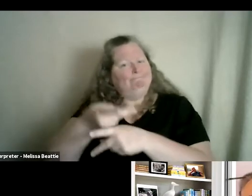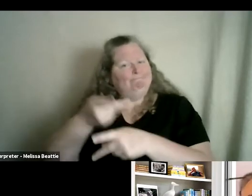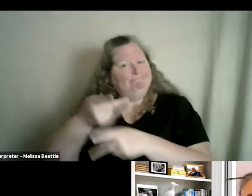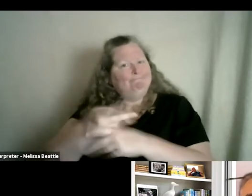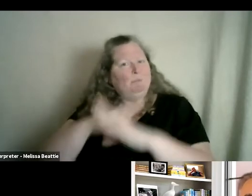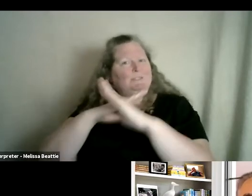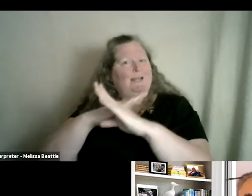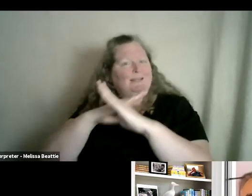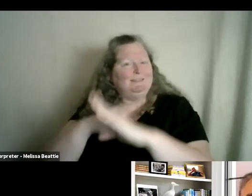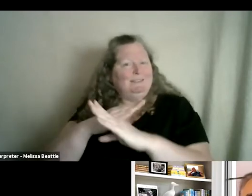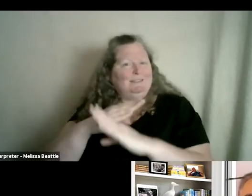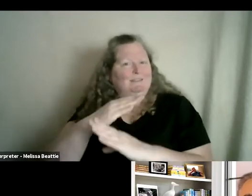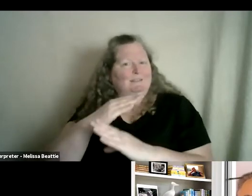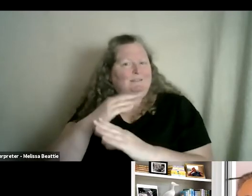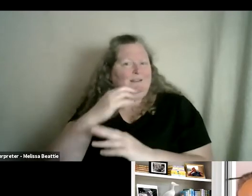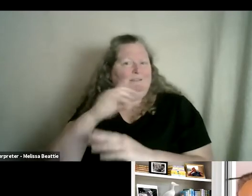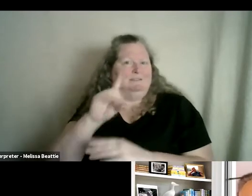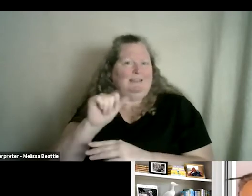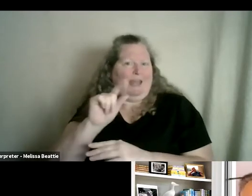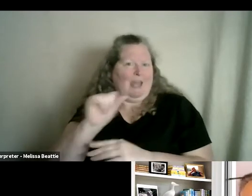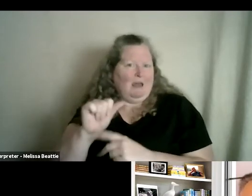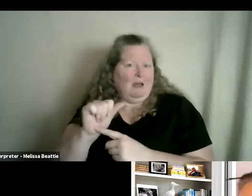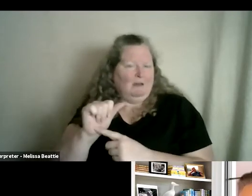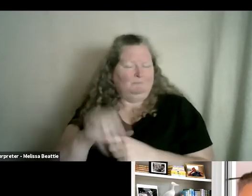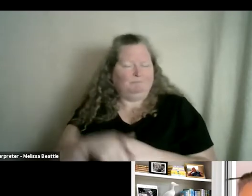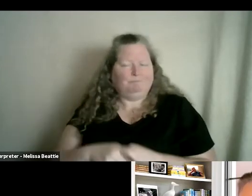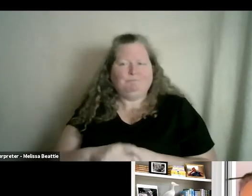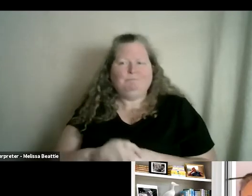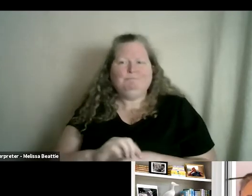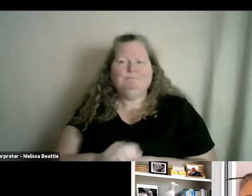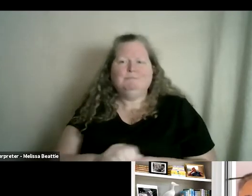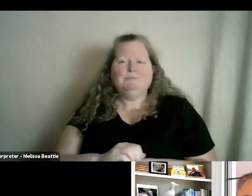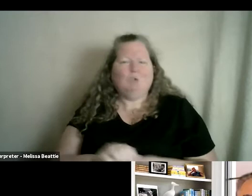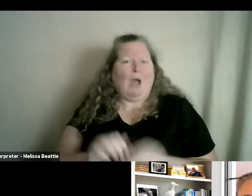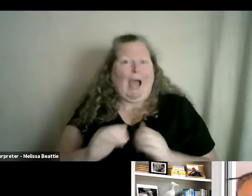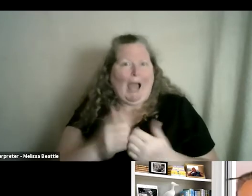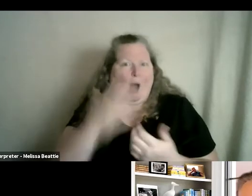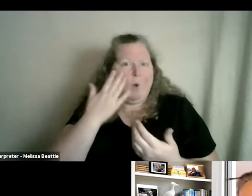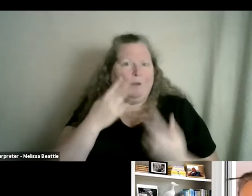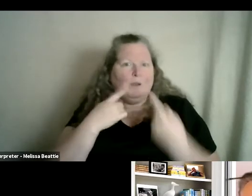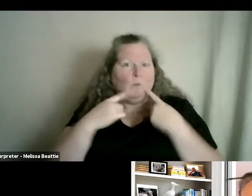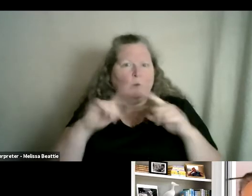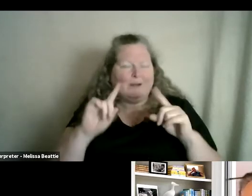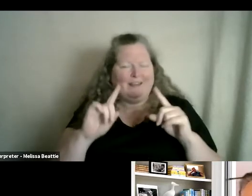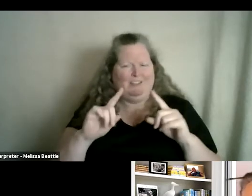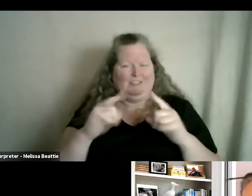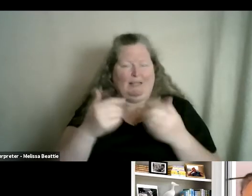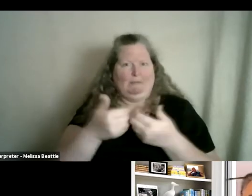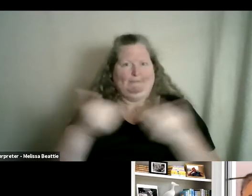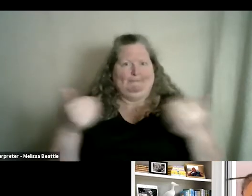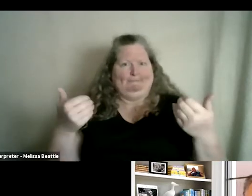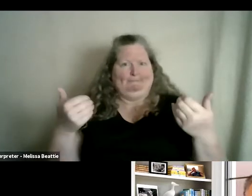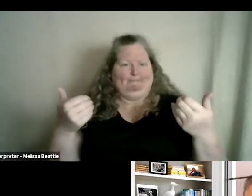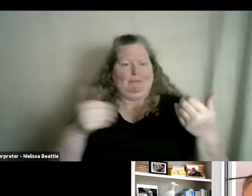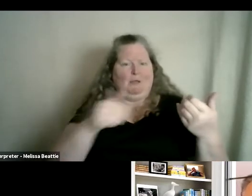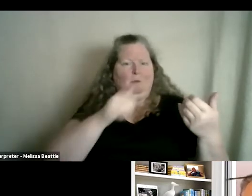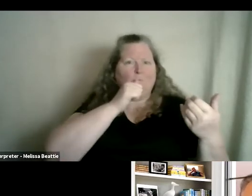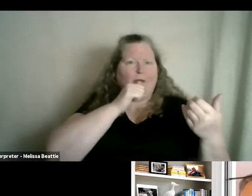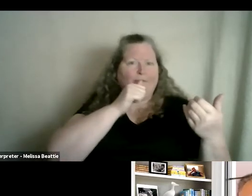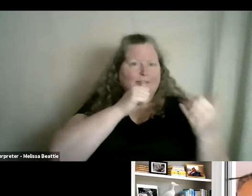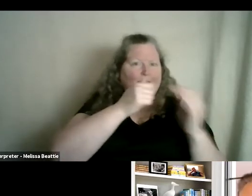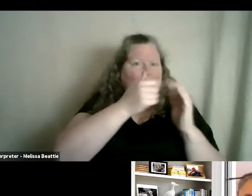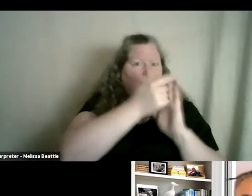plan? How is this going to work? And there is an equally big gap between privacy